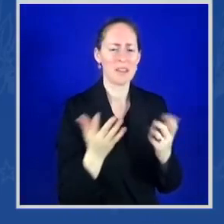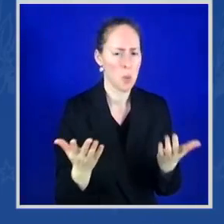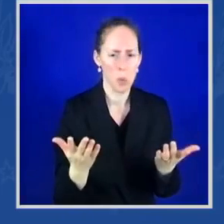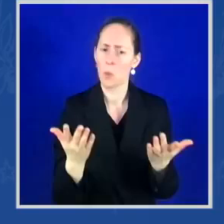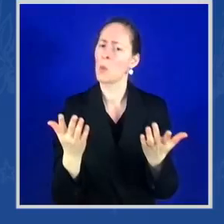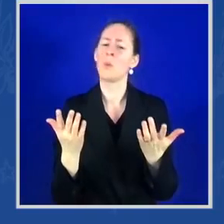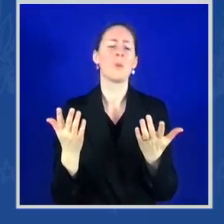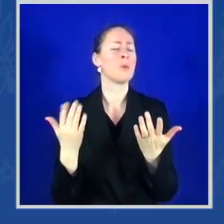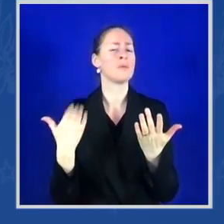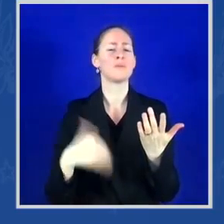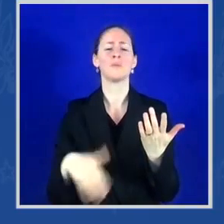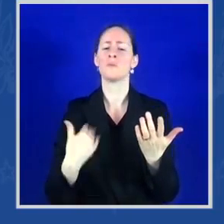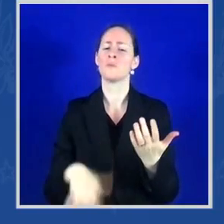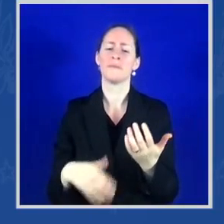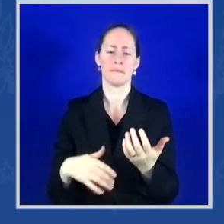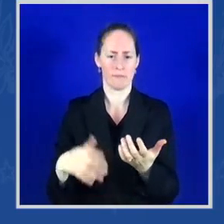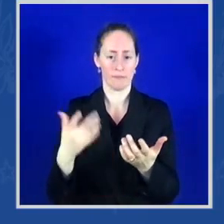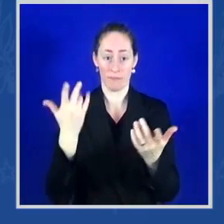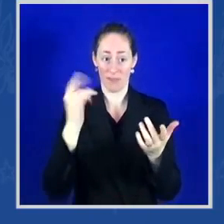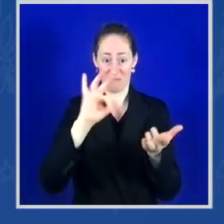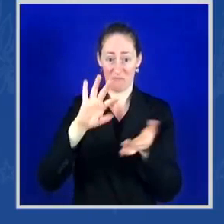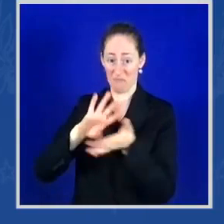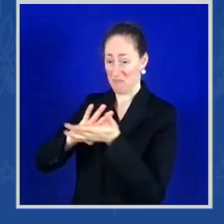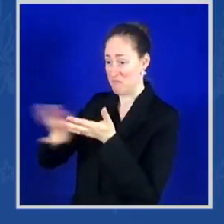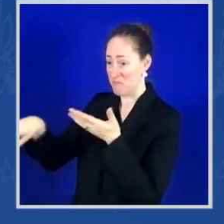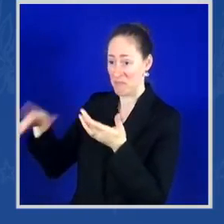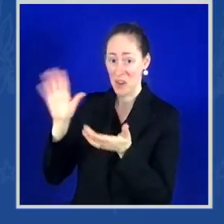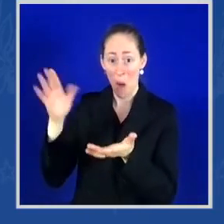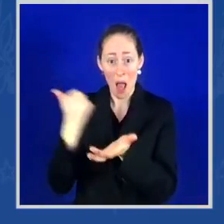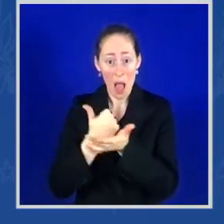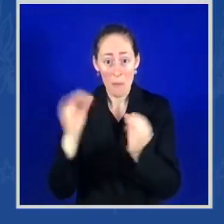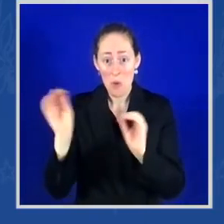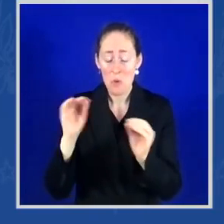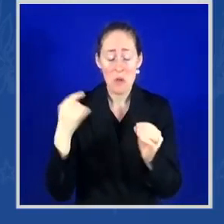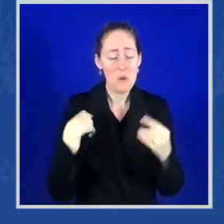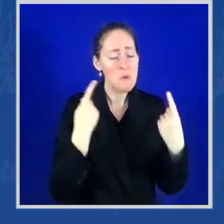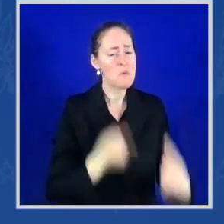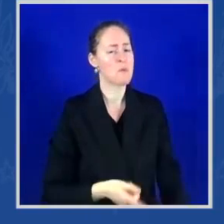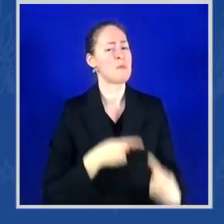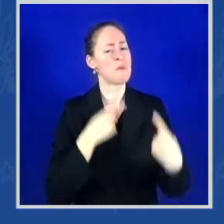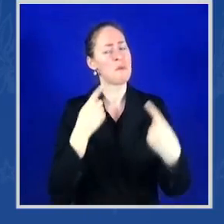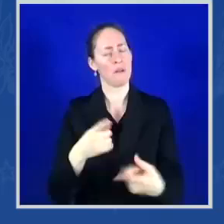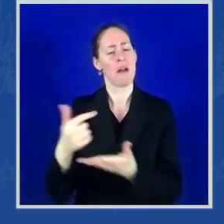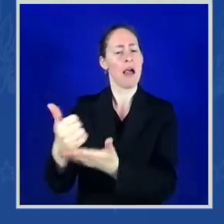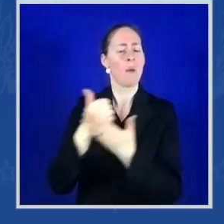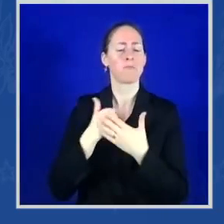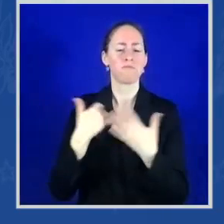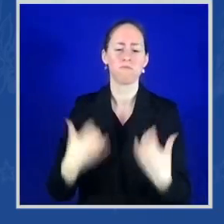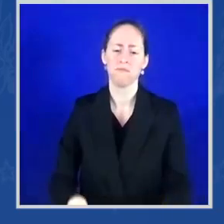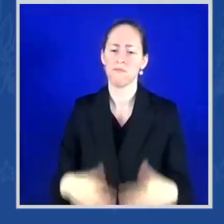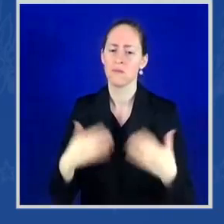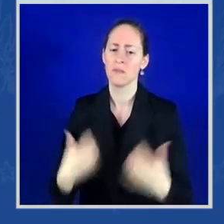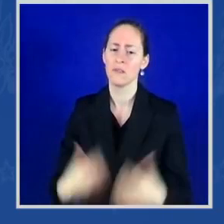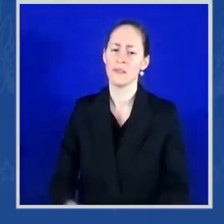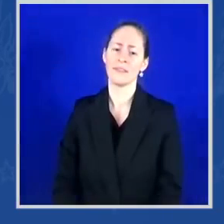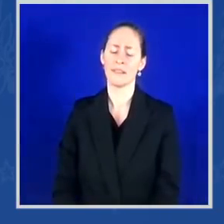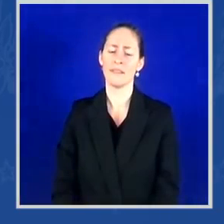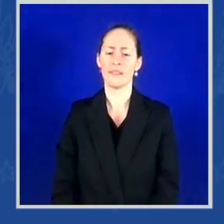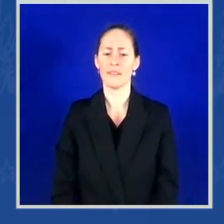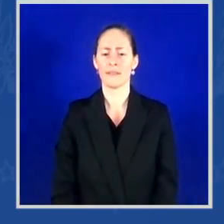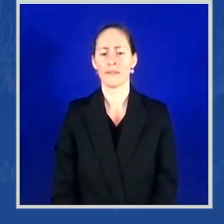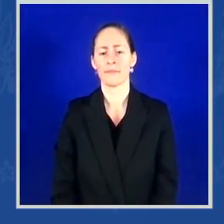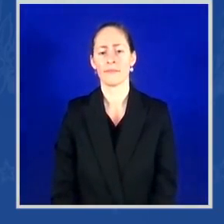and every American. In particular, General Berry and his National Guard men and